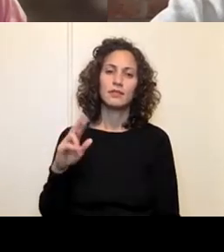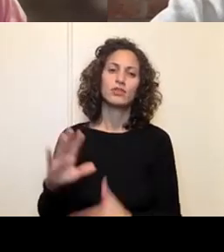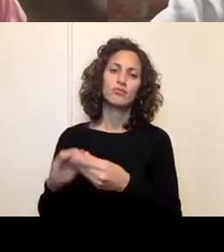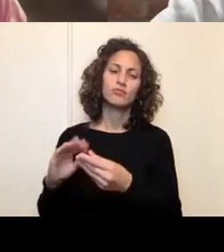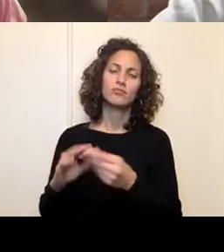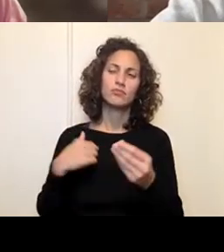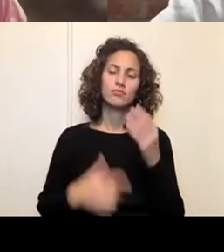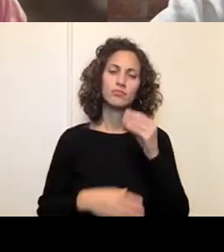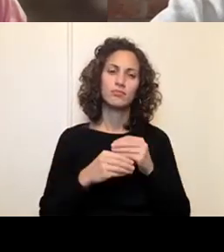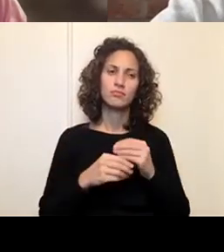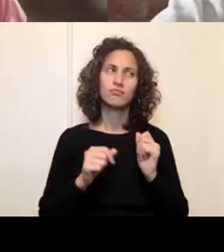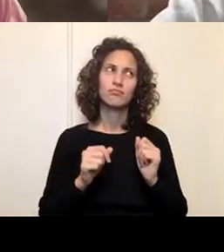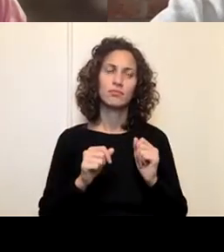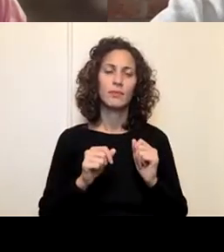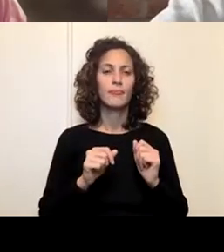finding people